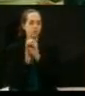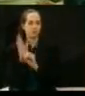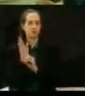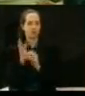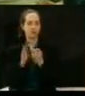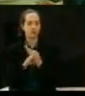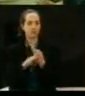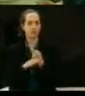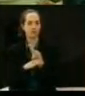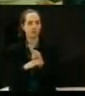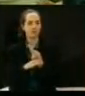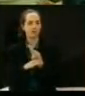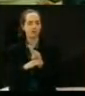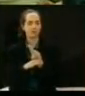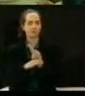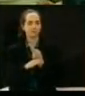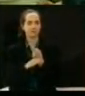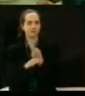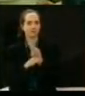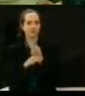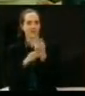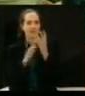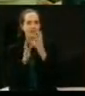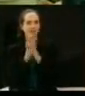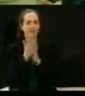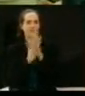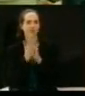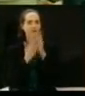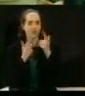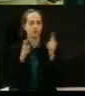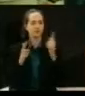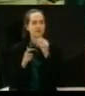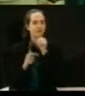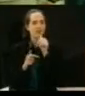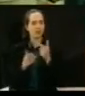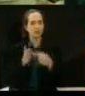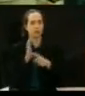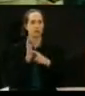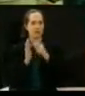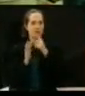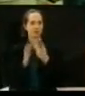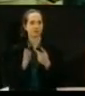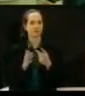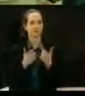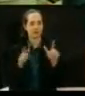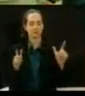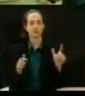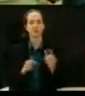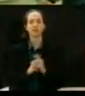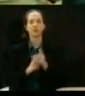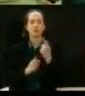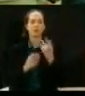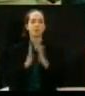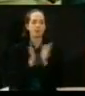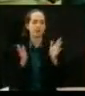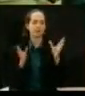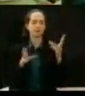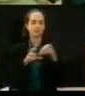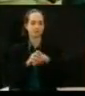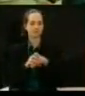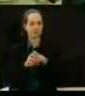feel is very problematic. Additionally, public participation is one of the 6 minimum control measures of